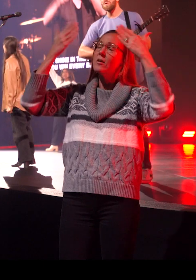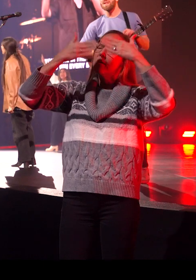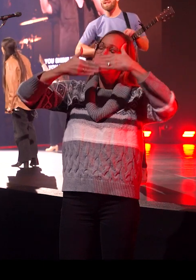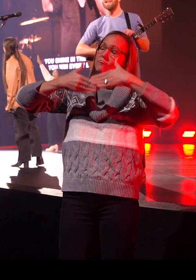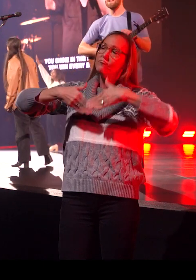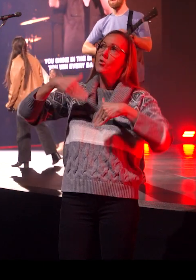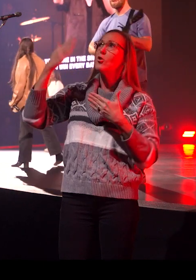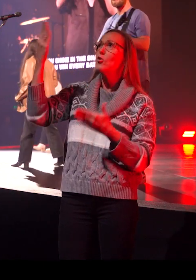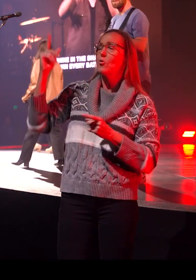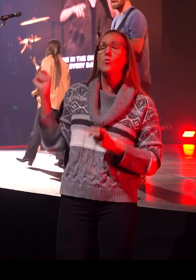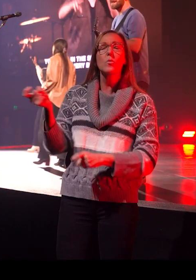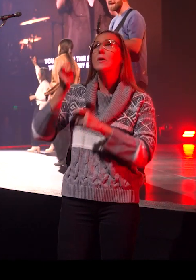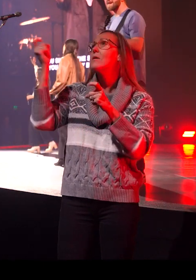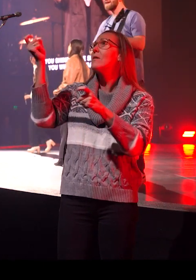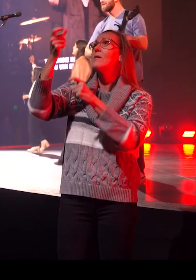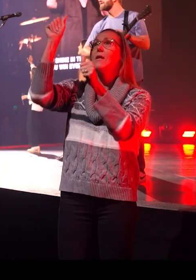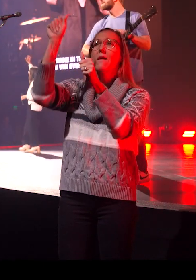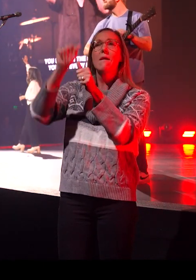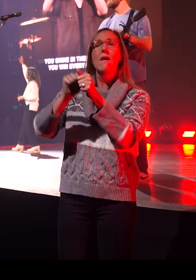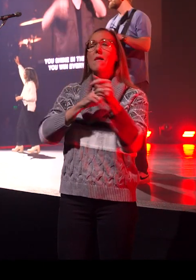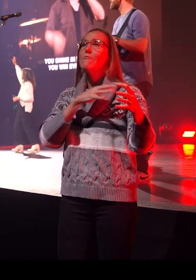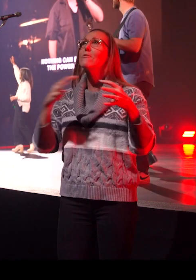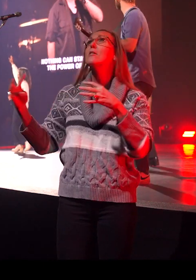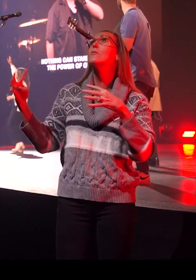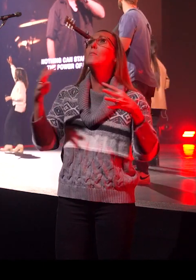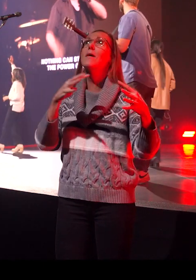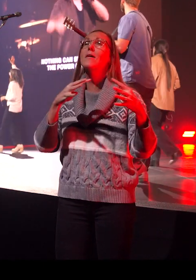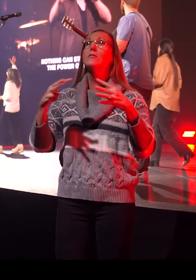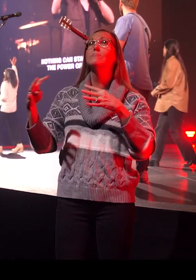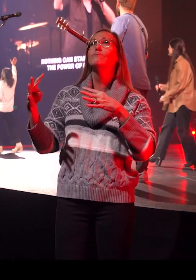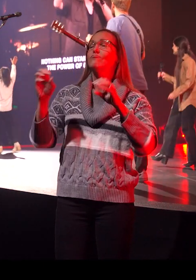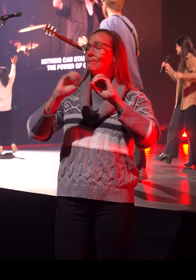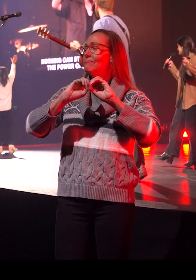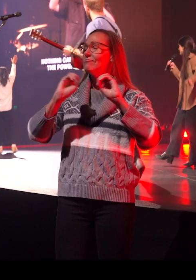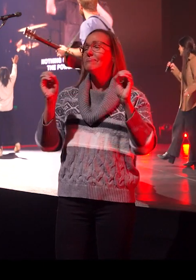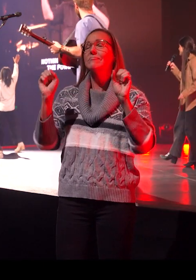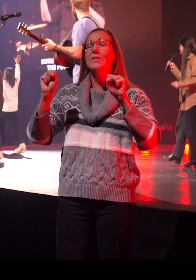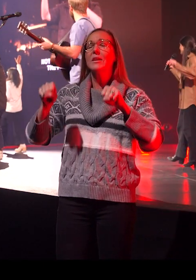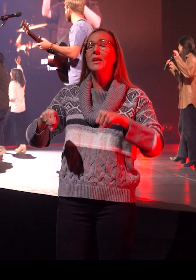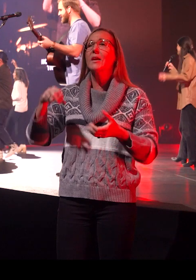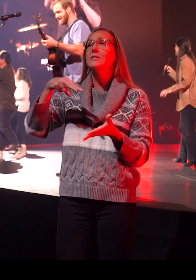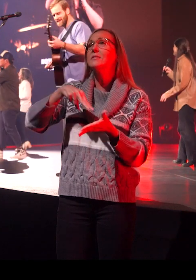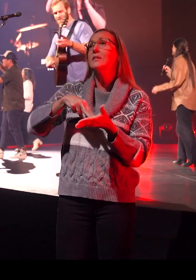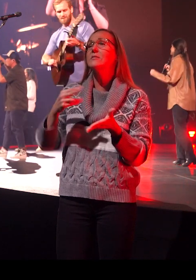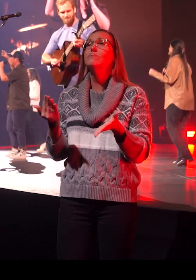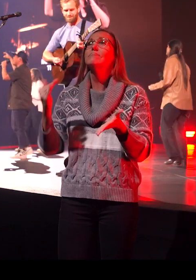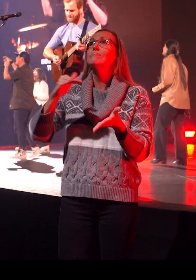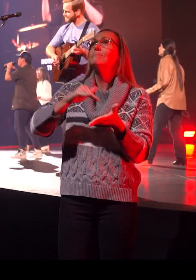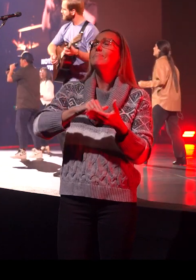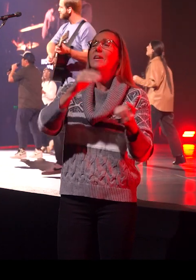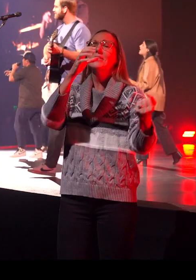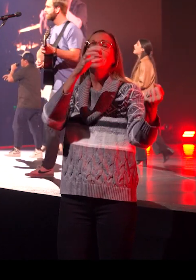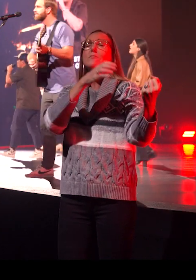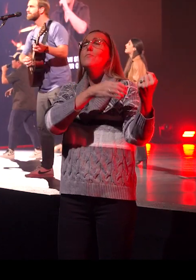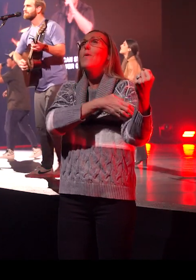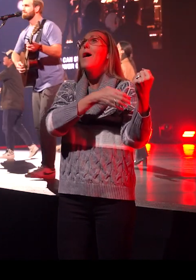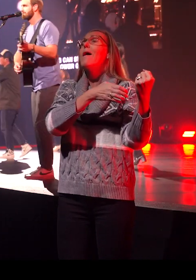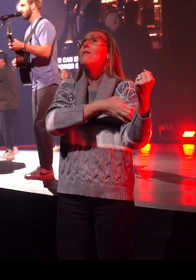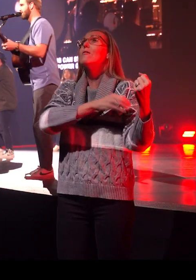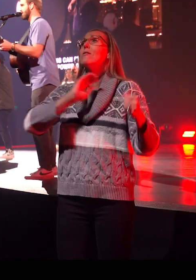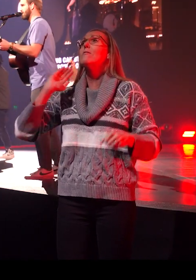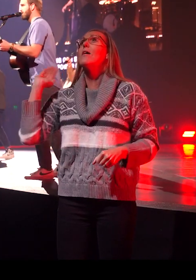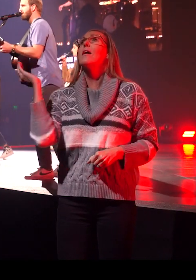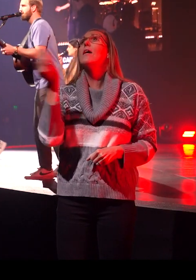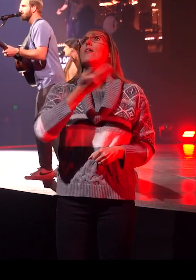You win every battle. Nothing can stand against the power of